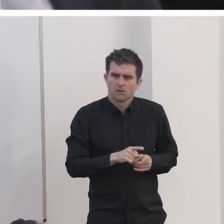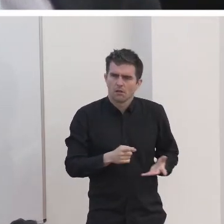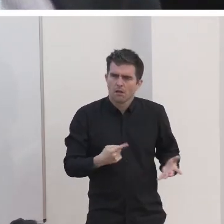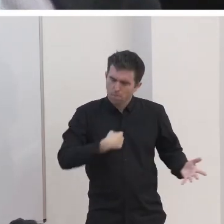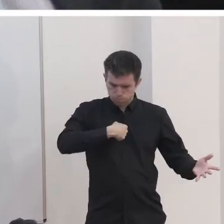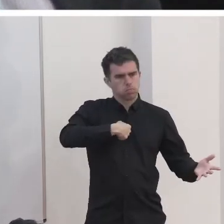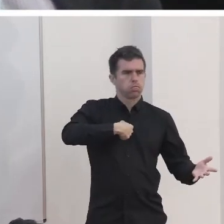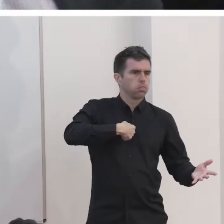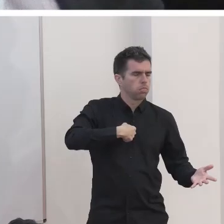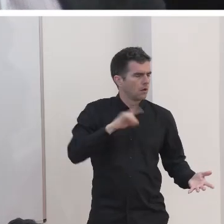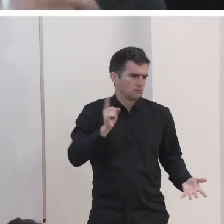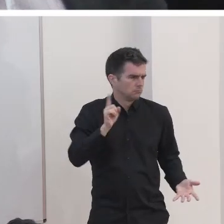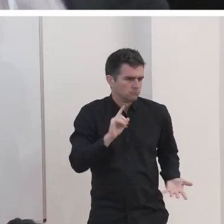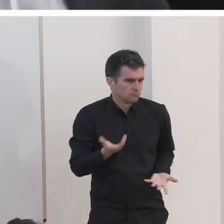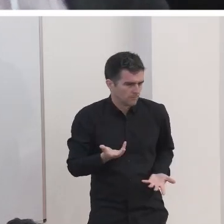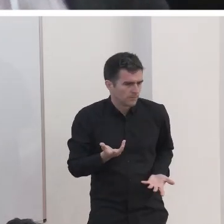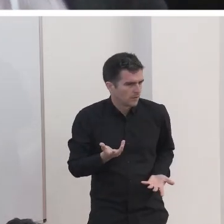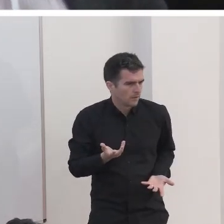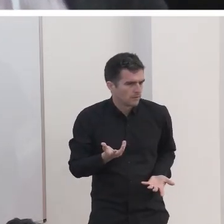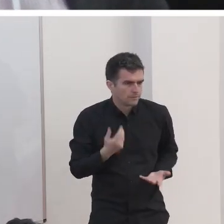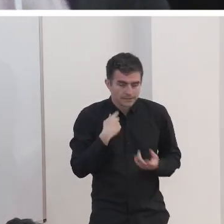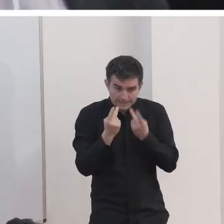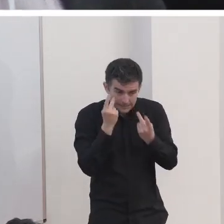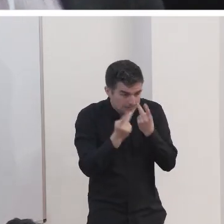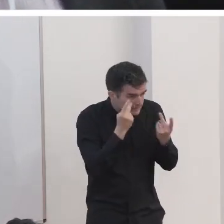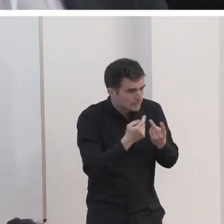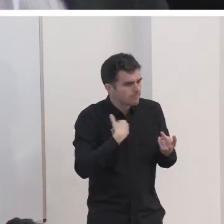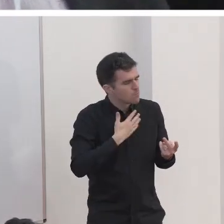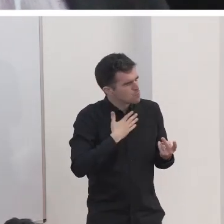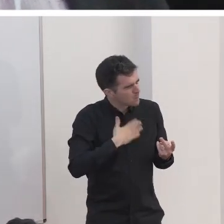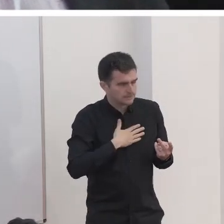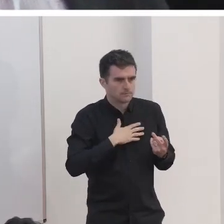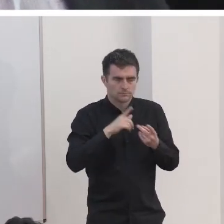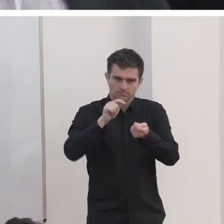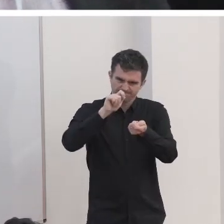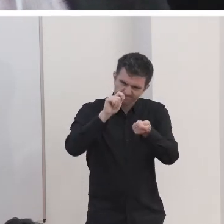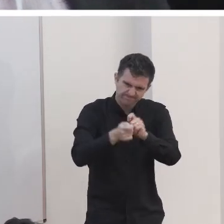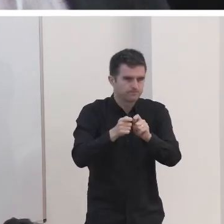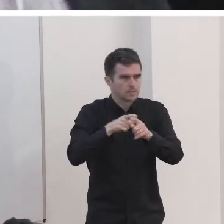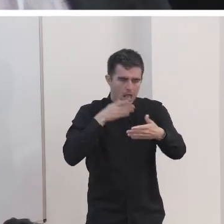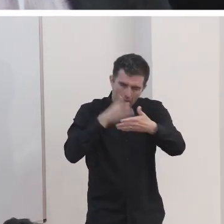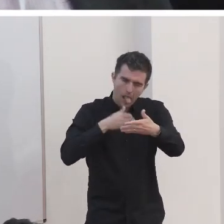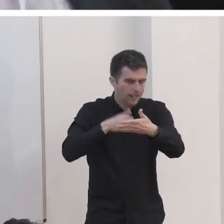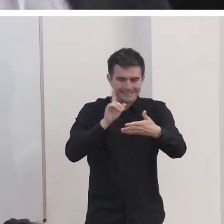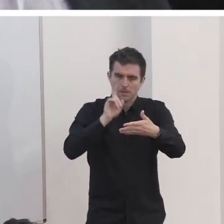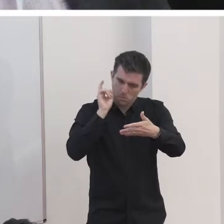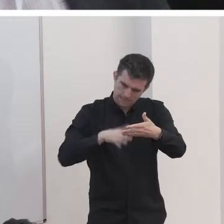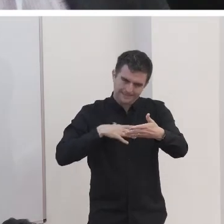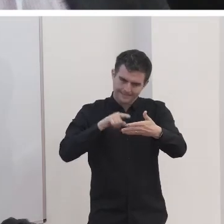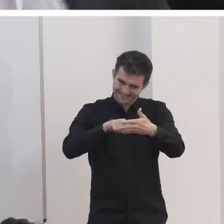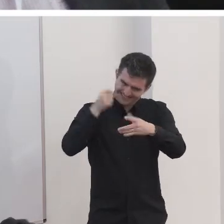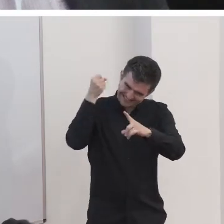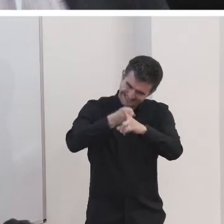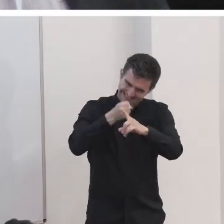over the years, what we've been doing is to try to identify these challenges, especially to state